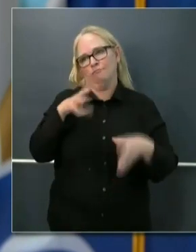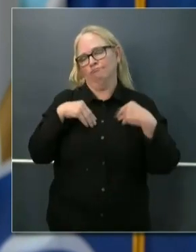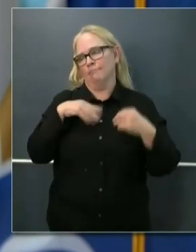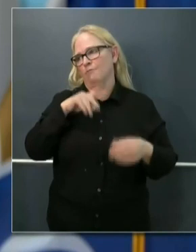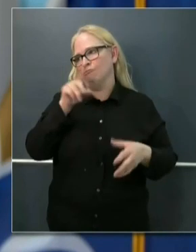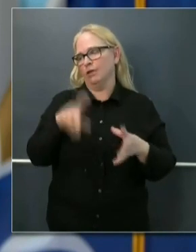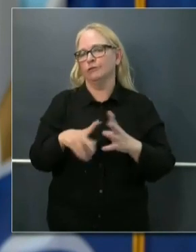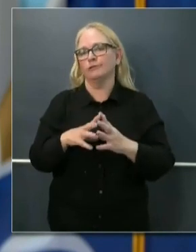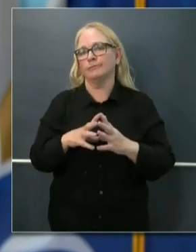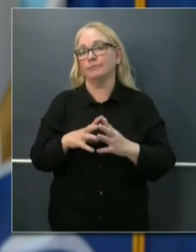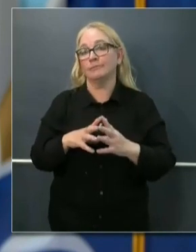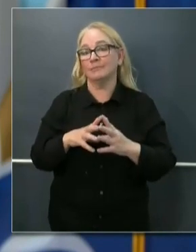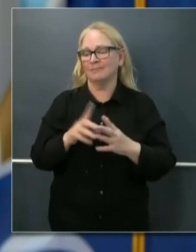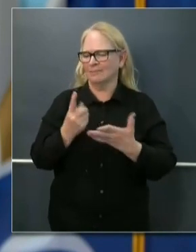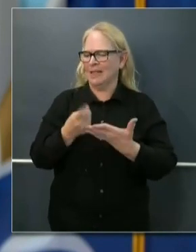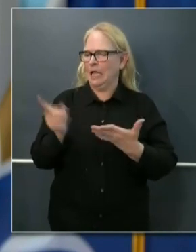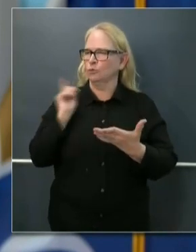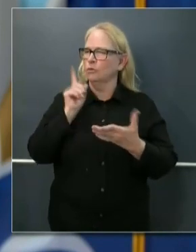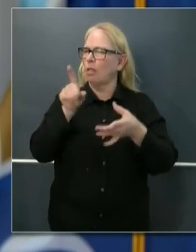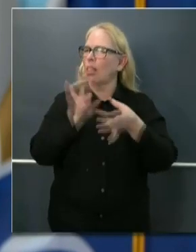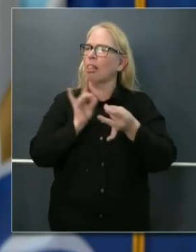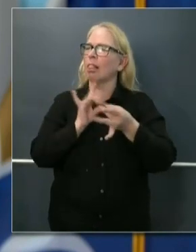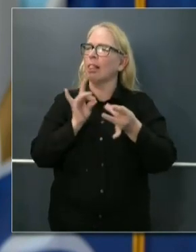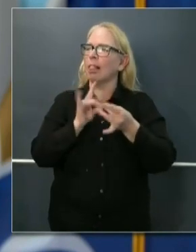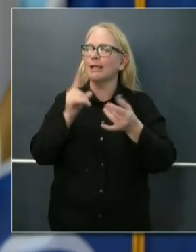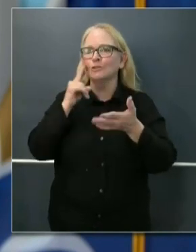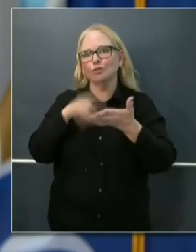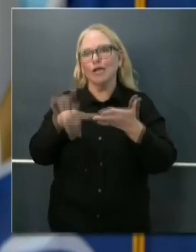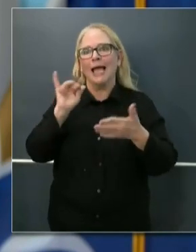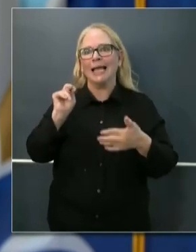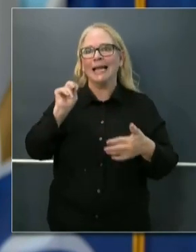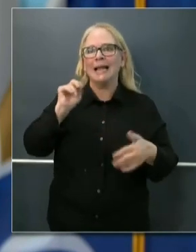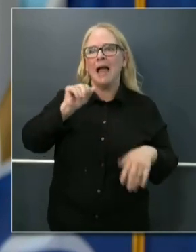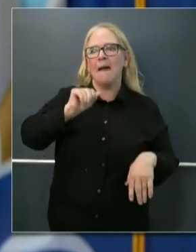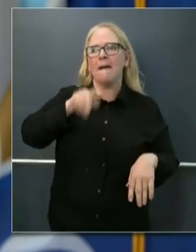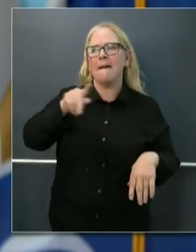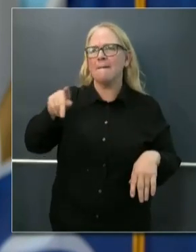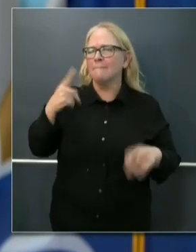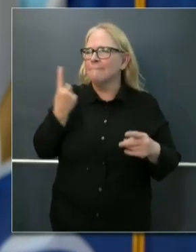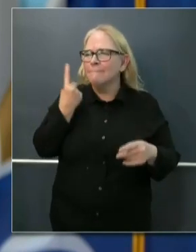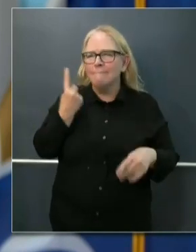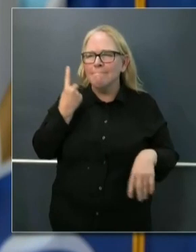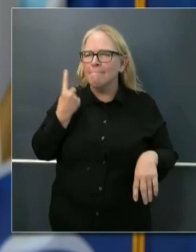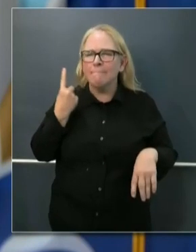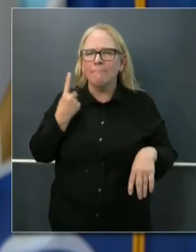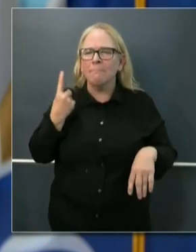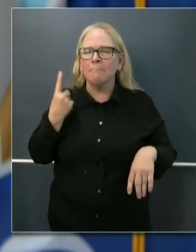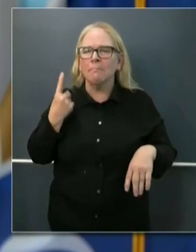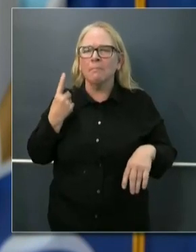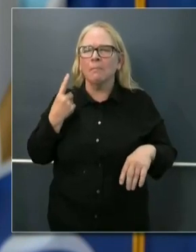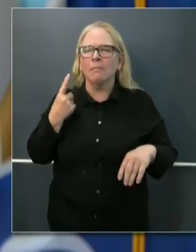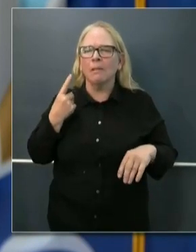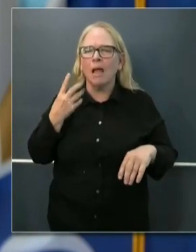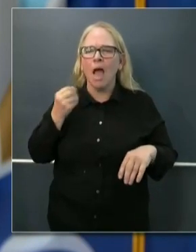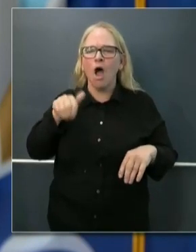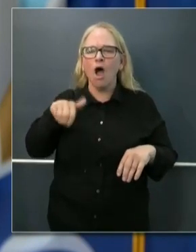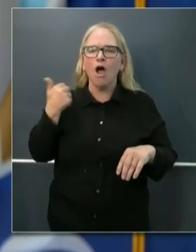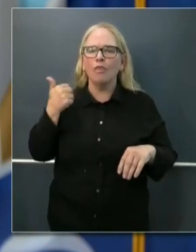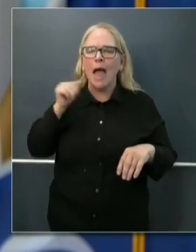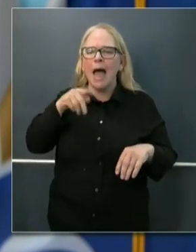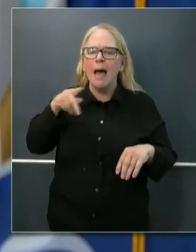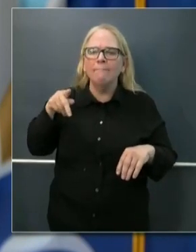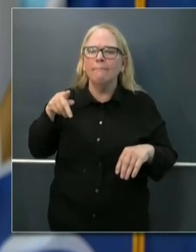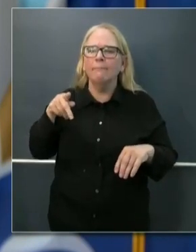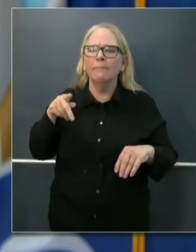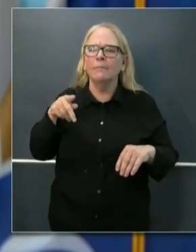Last week, you discussed the check-in app or initiative, and Secretary Julie Su discussed the new app to assist people filing for